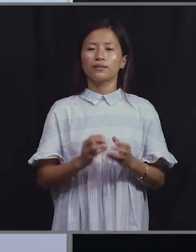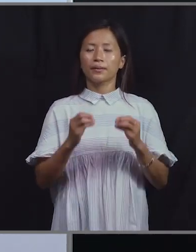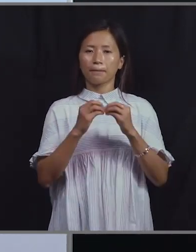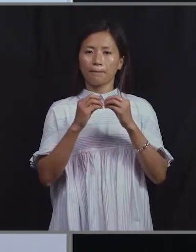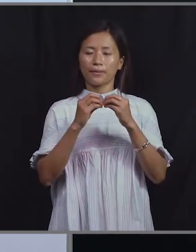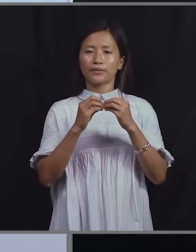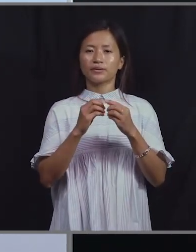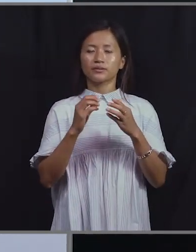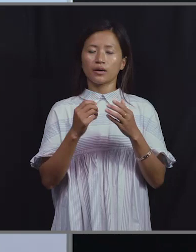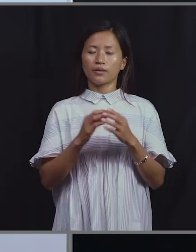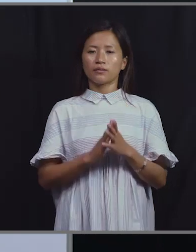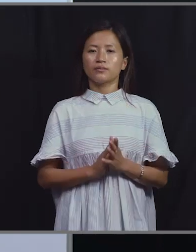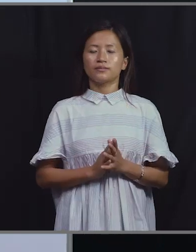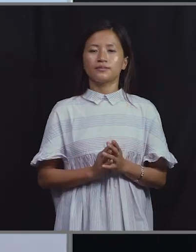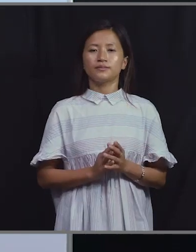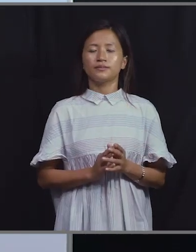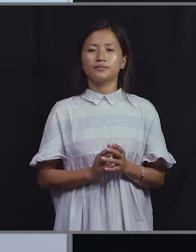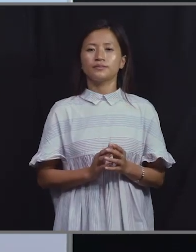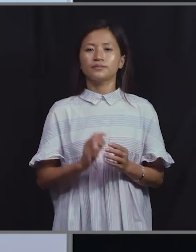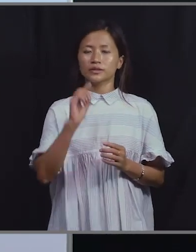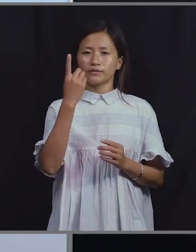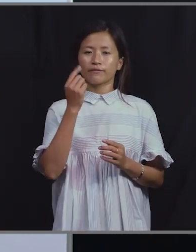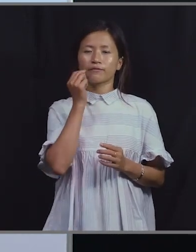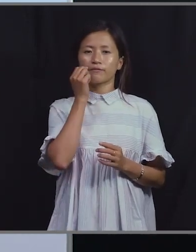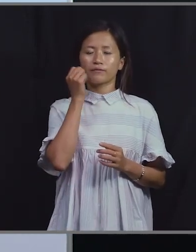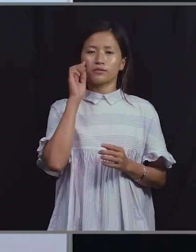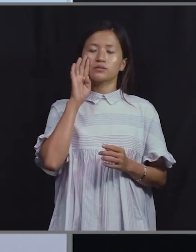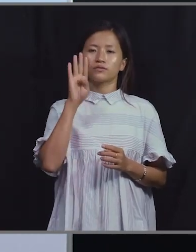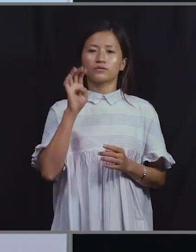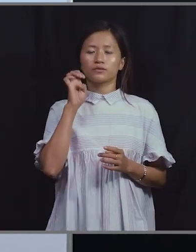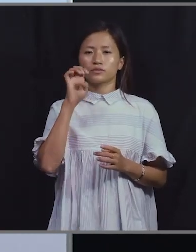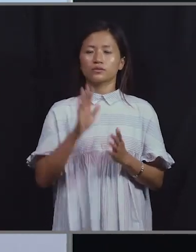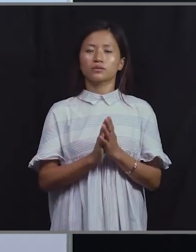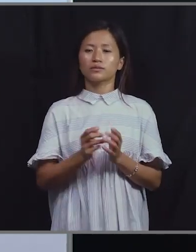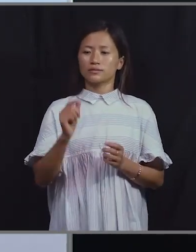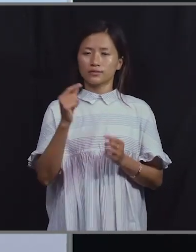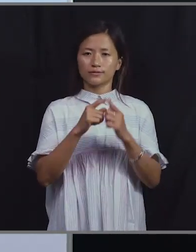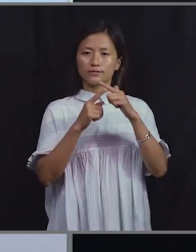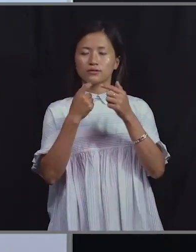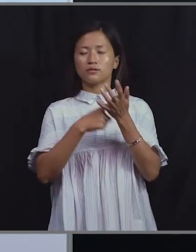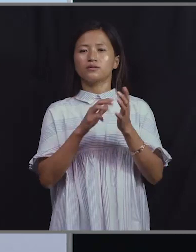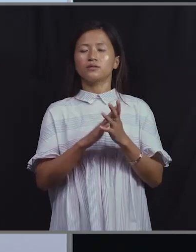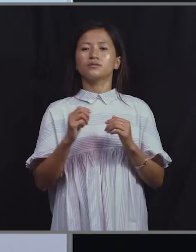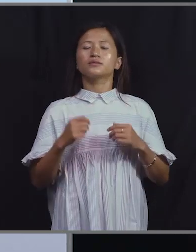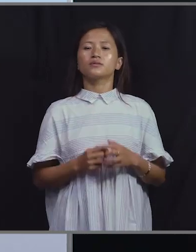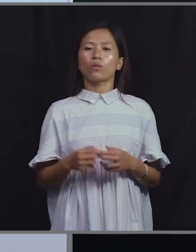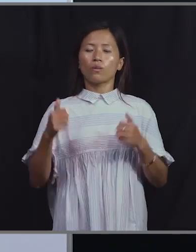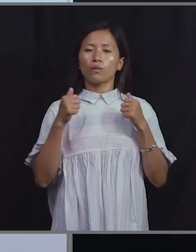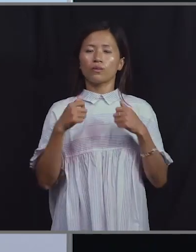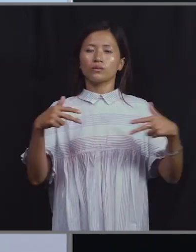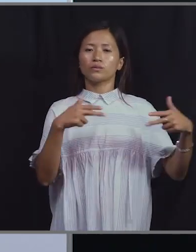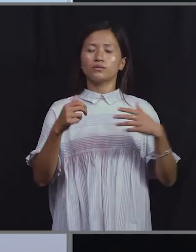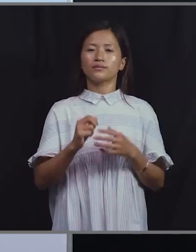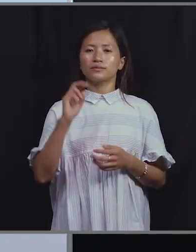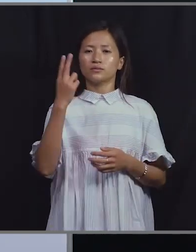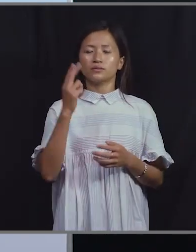have mentioned him in the first session. He is the first person to use this term, Cold War. Okay, and the second important topic will be